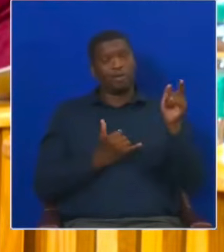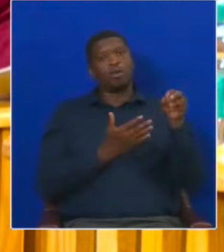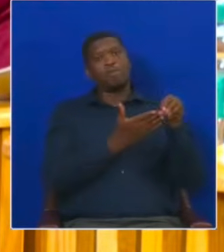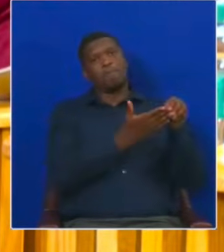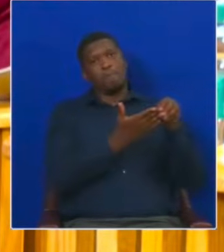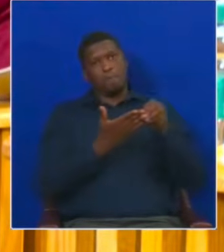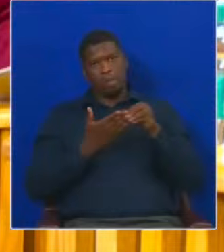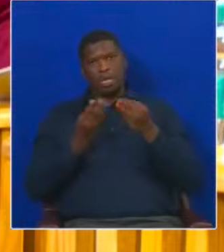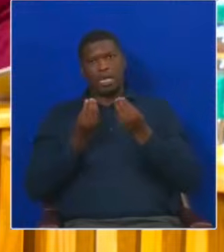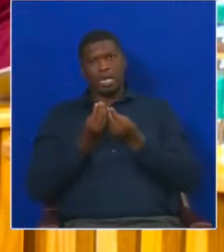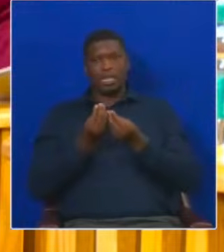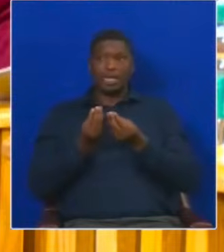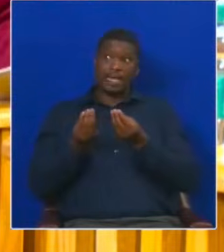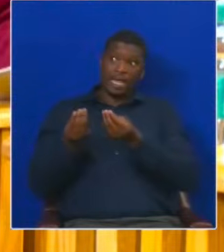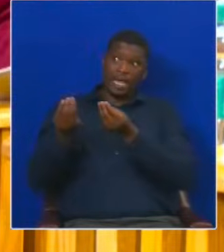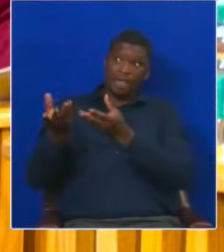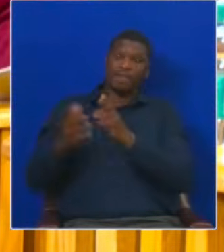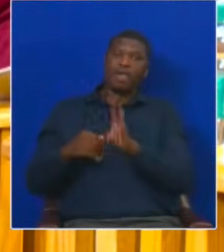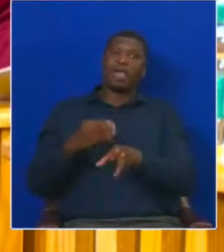see the